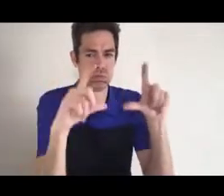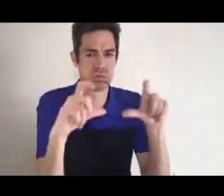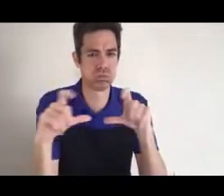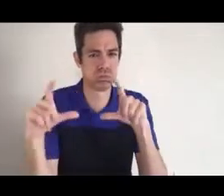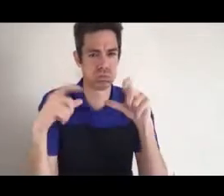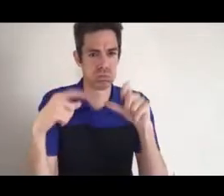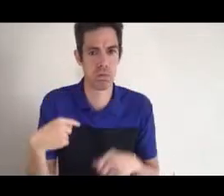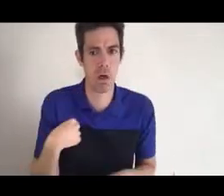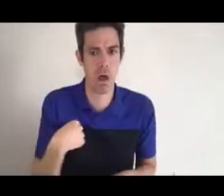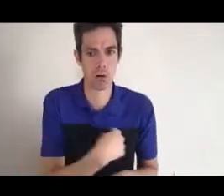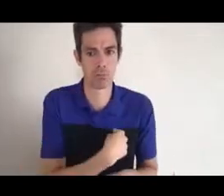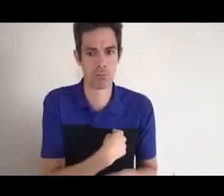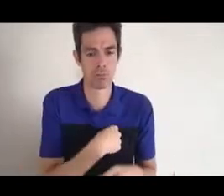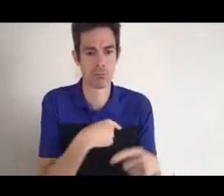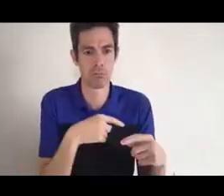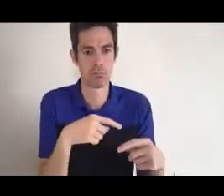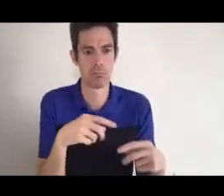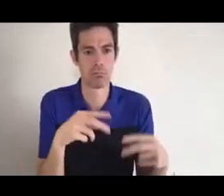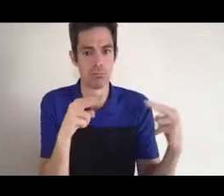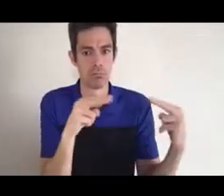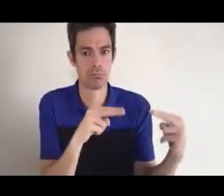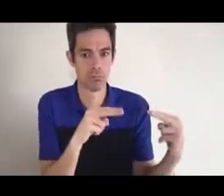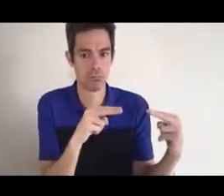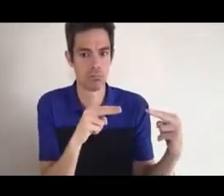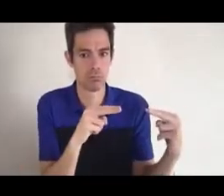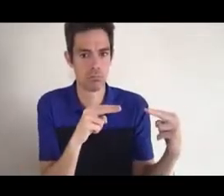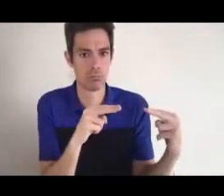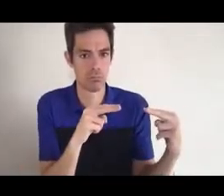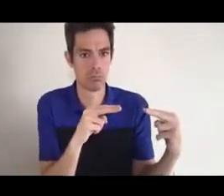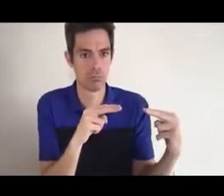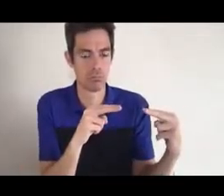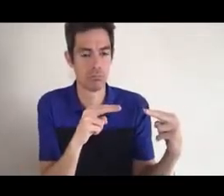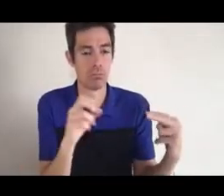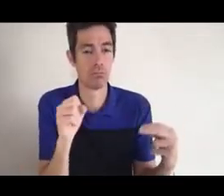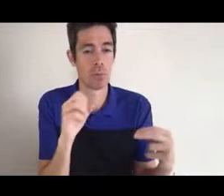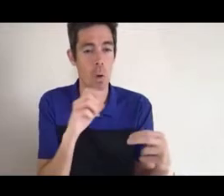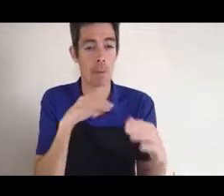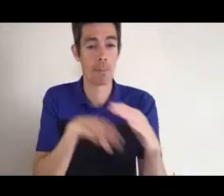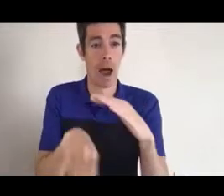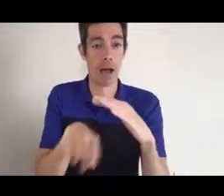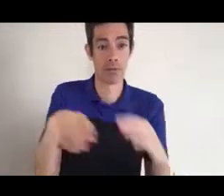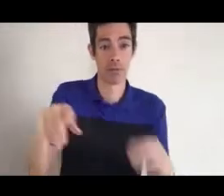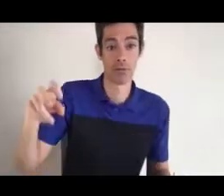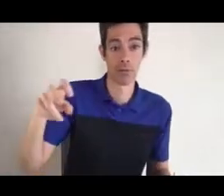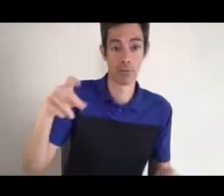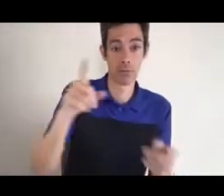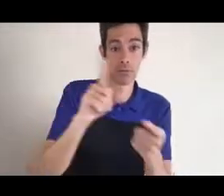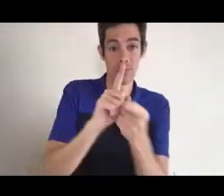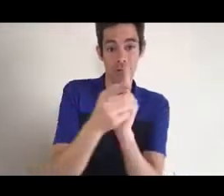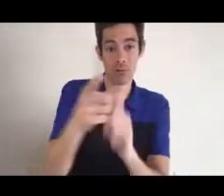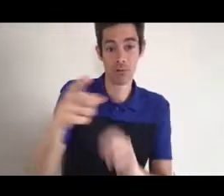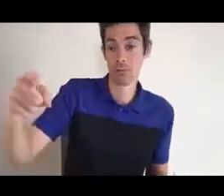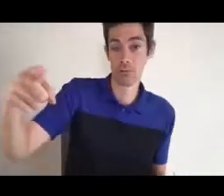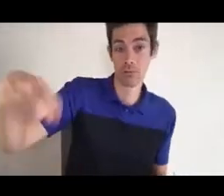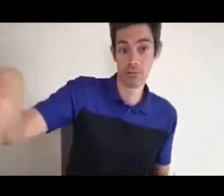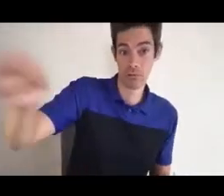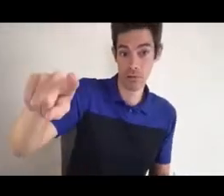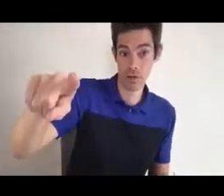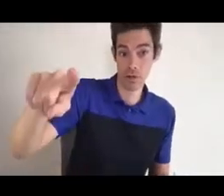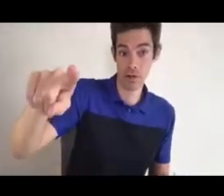They take a lot of pictures of us looking at each other. So